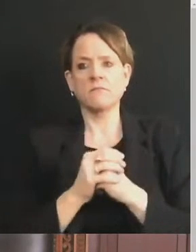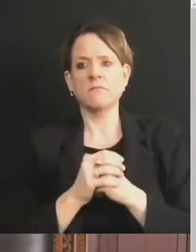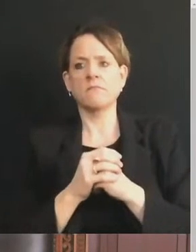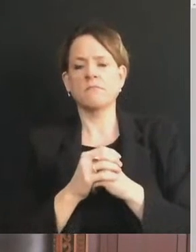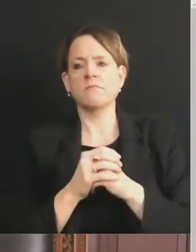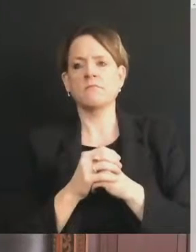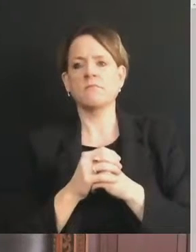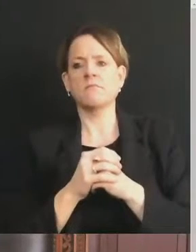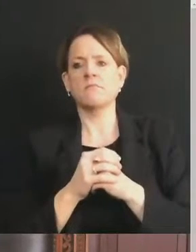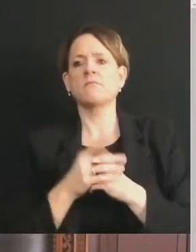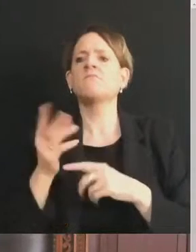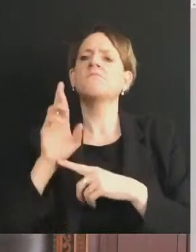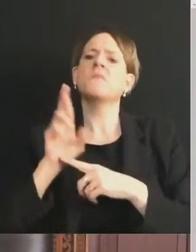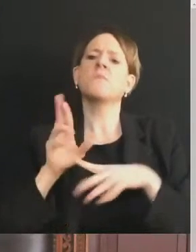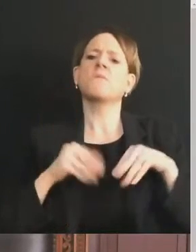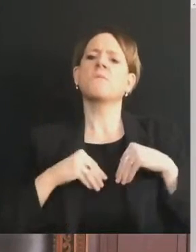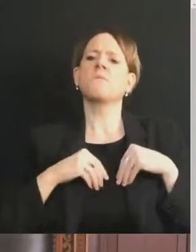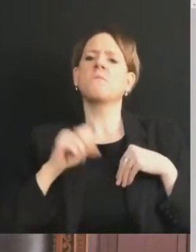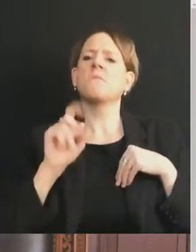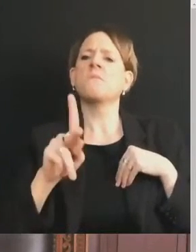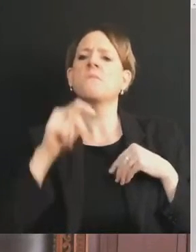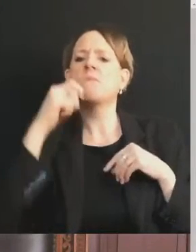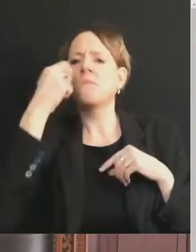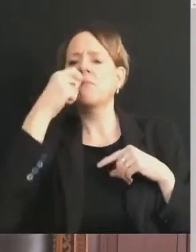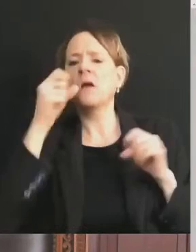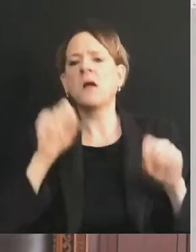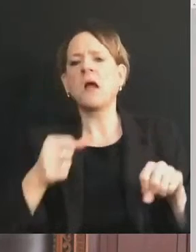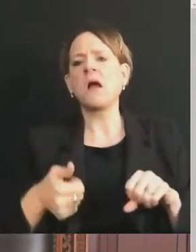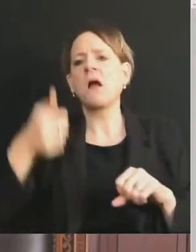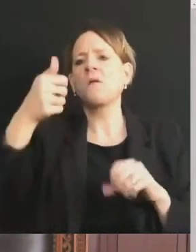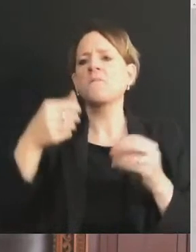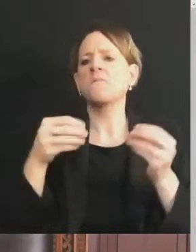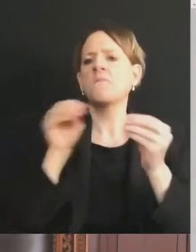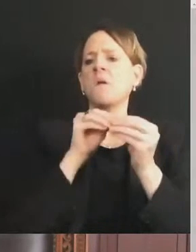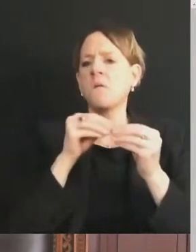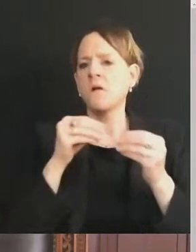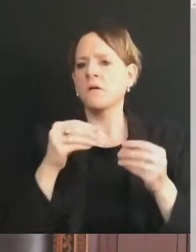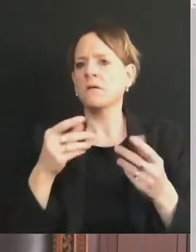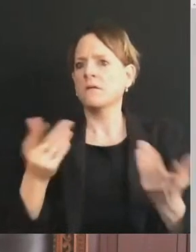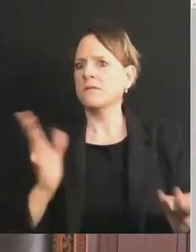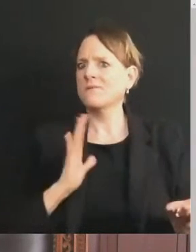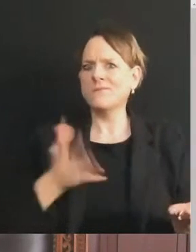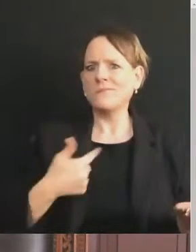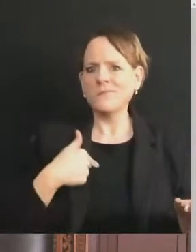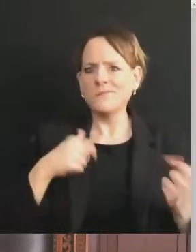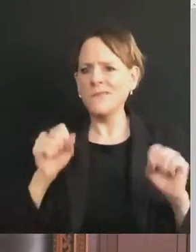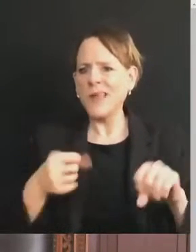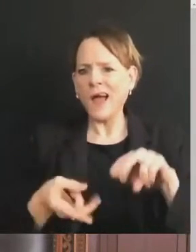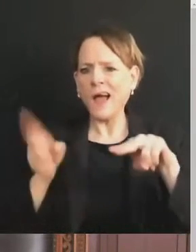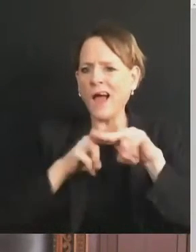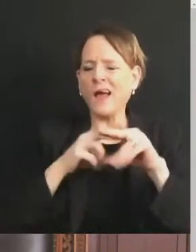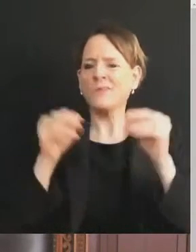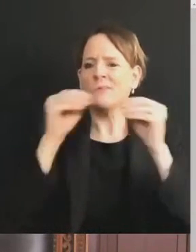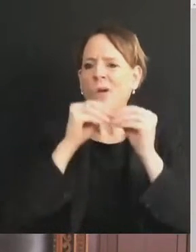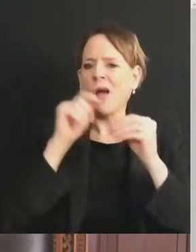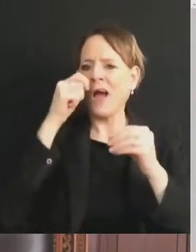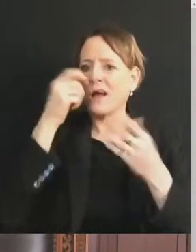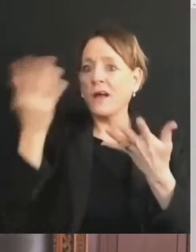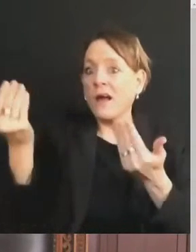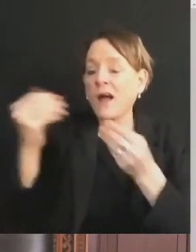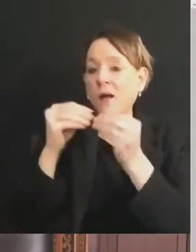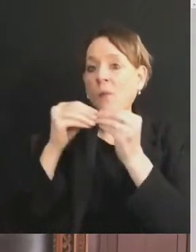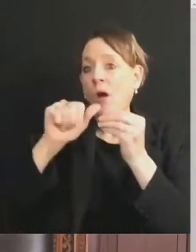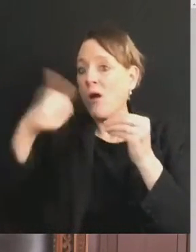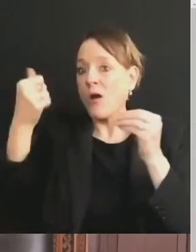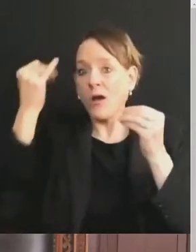have been testing. We will continue to increase those tests. But if there's some other ideas that they have that would help all